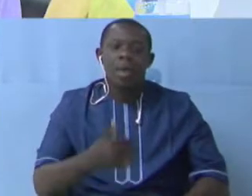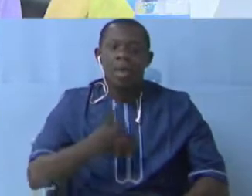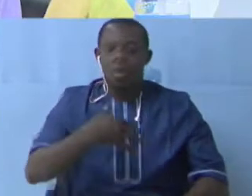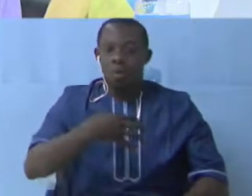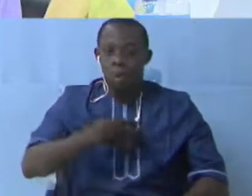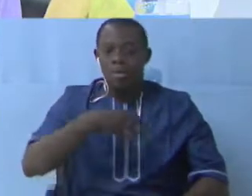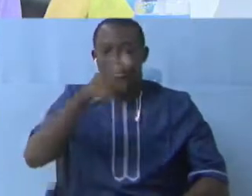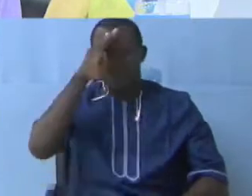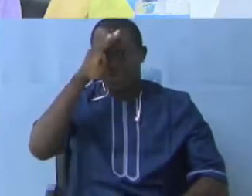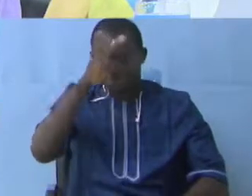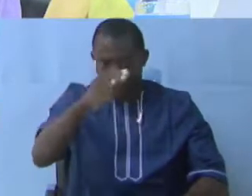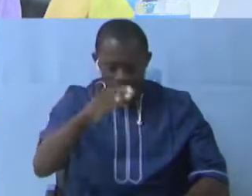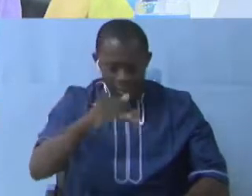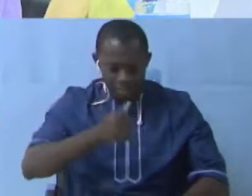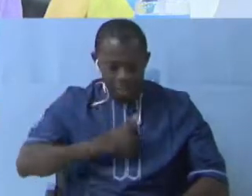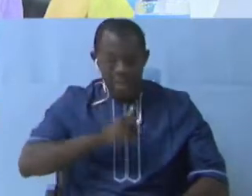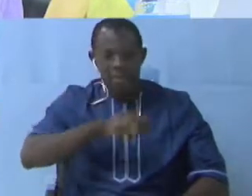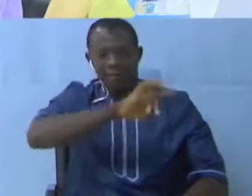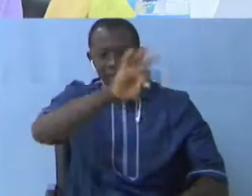my family.